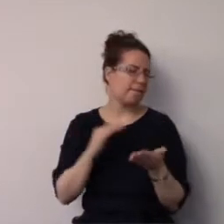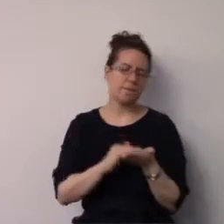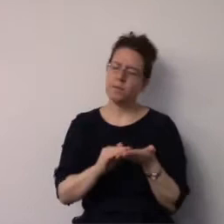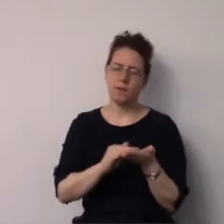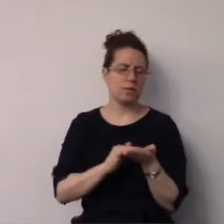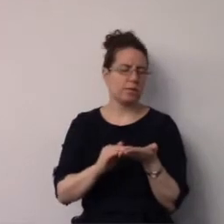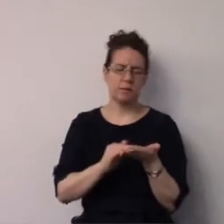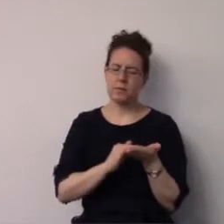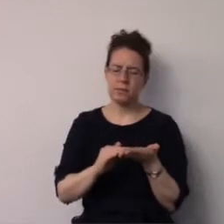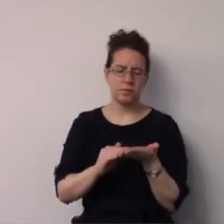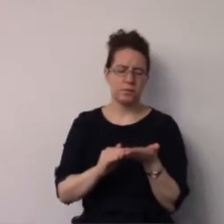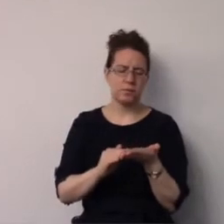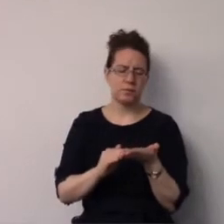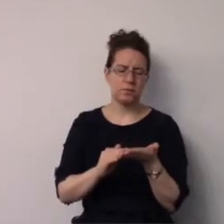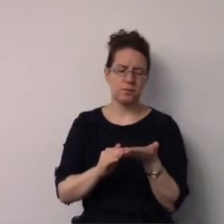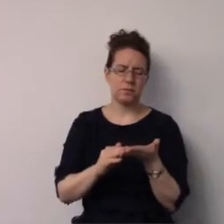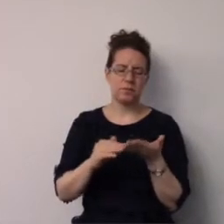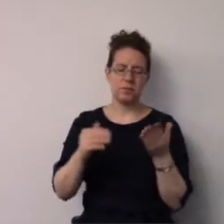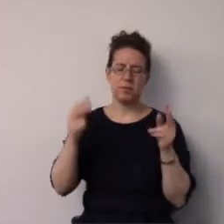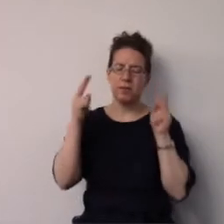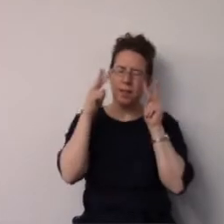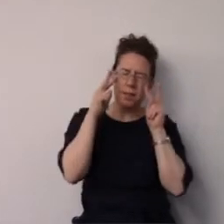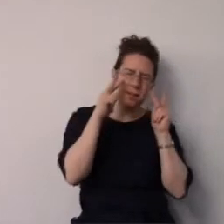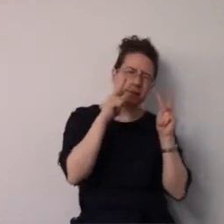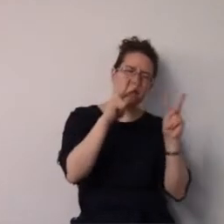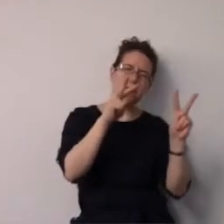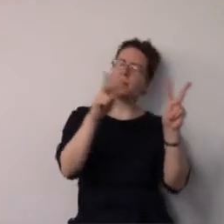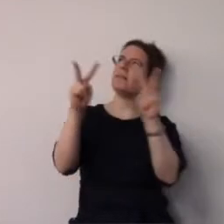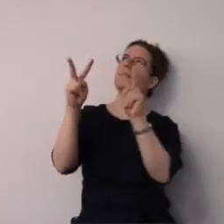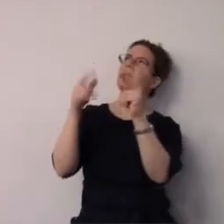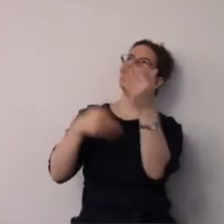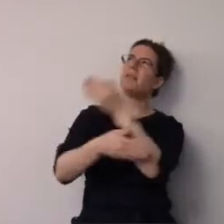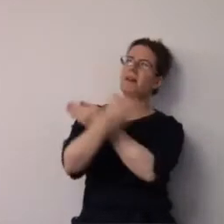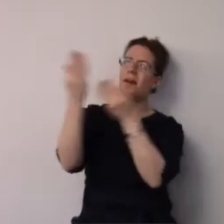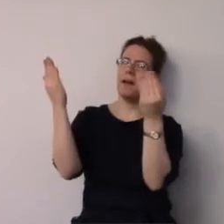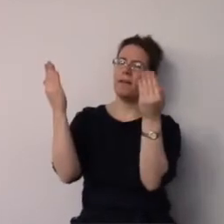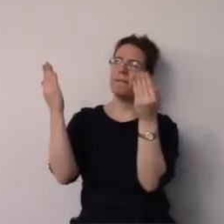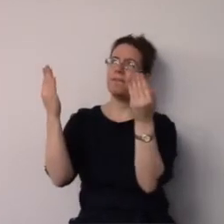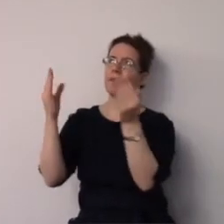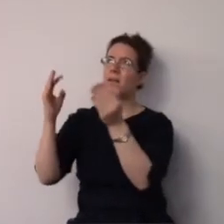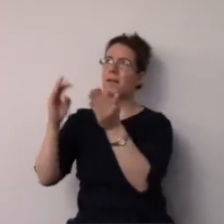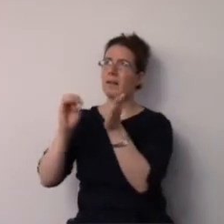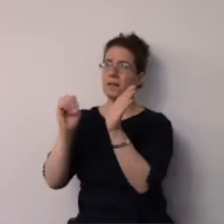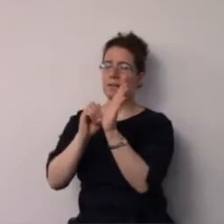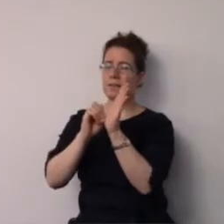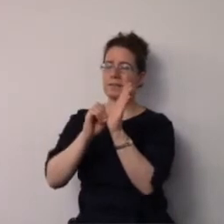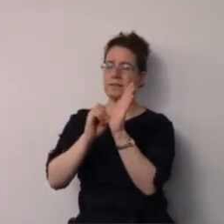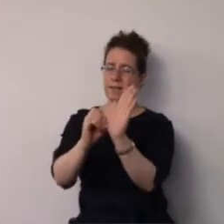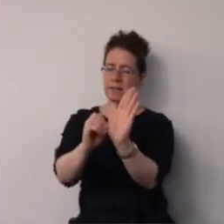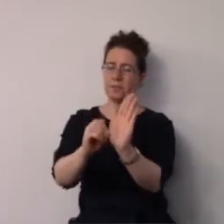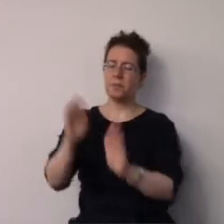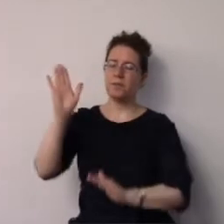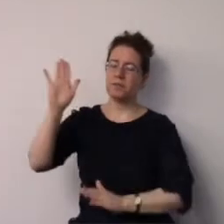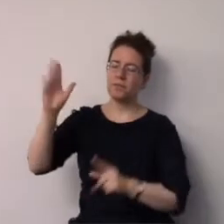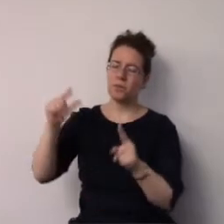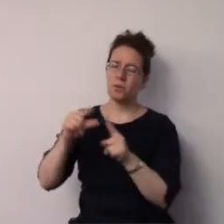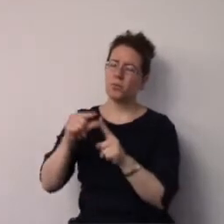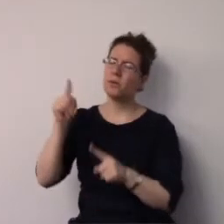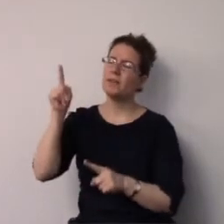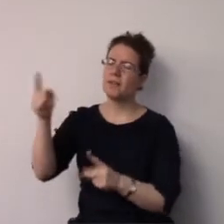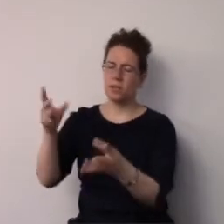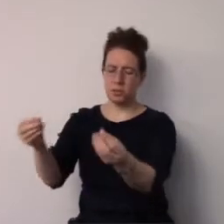life. You taught us, even though you were perfect, even though you were God manifest in the